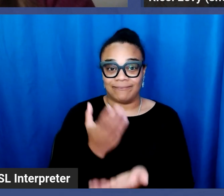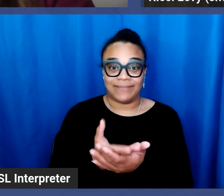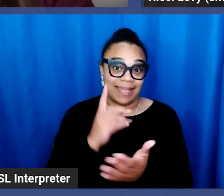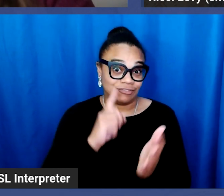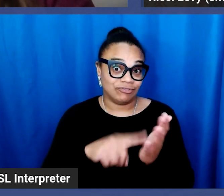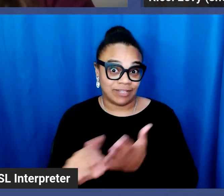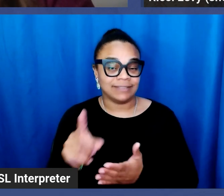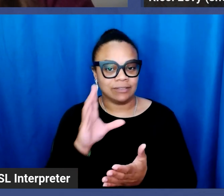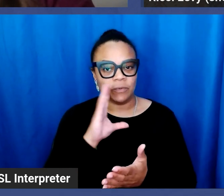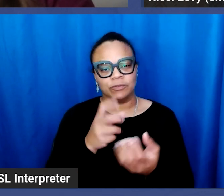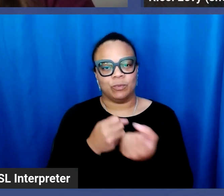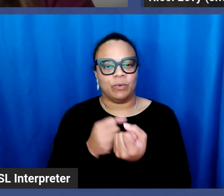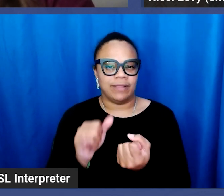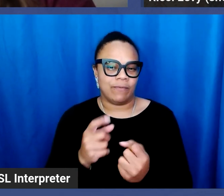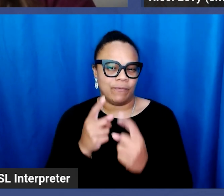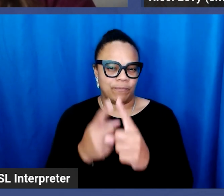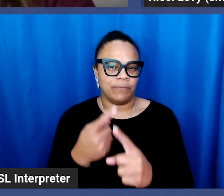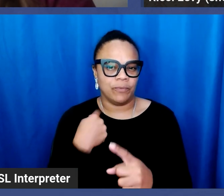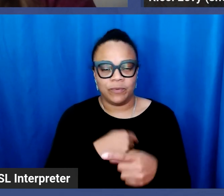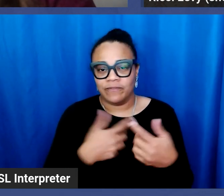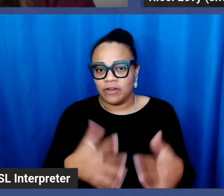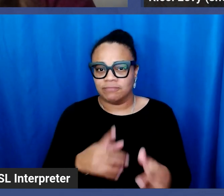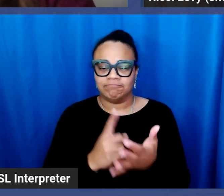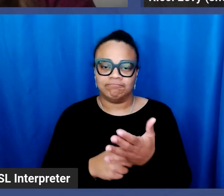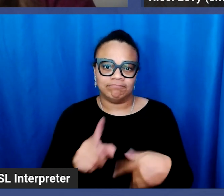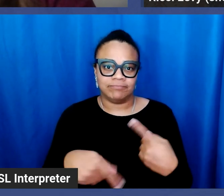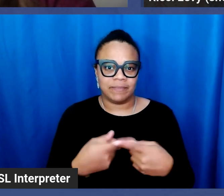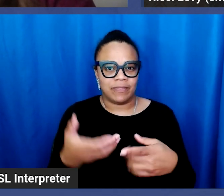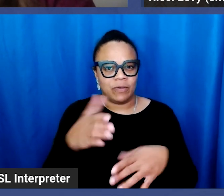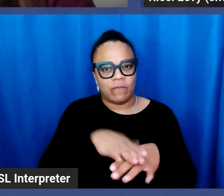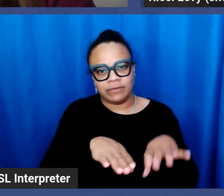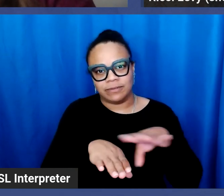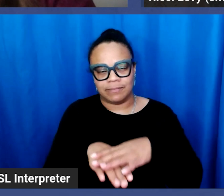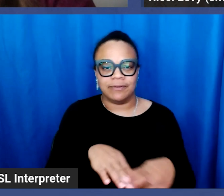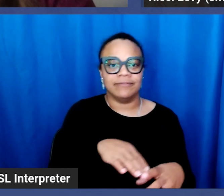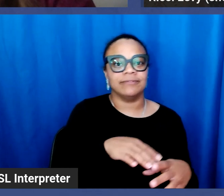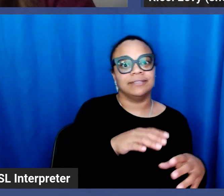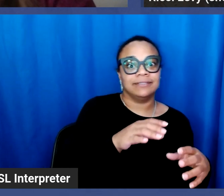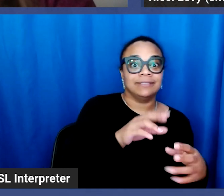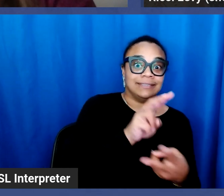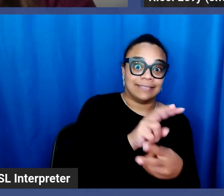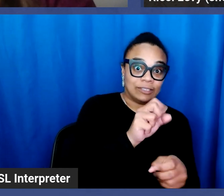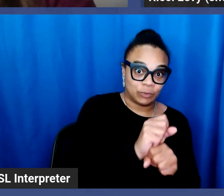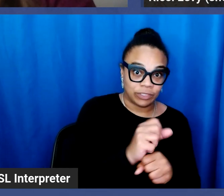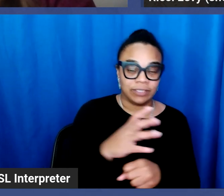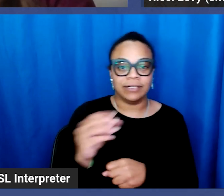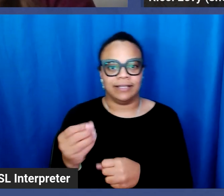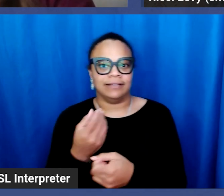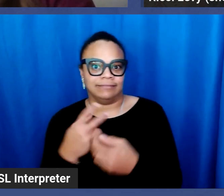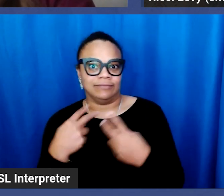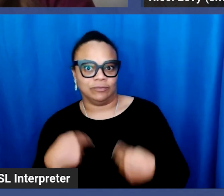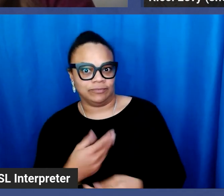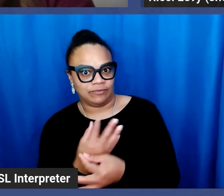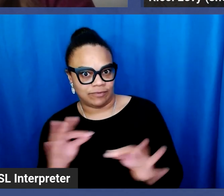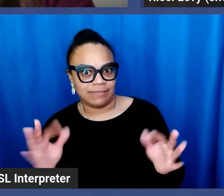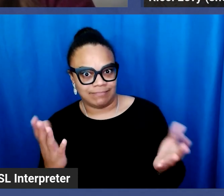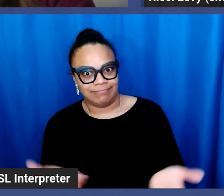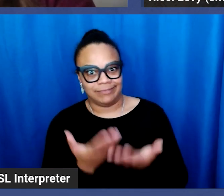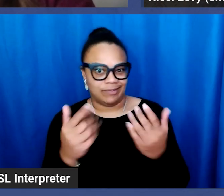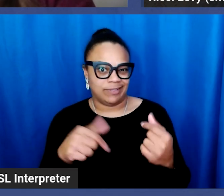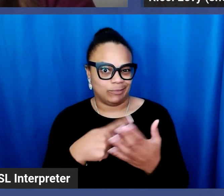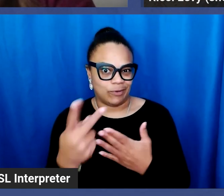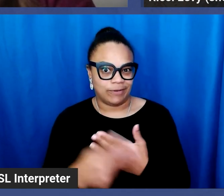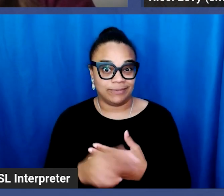goal. And we've talked a lot about the intersection of sex work and censorship here in this program. So that is coming up